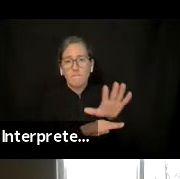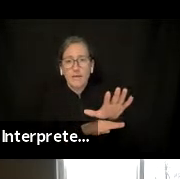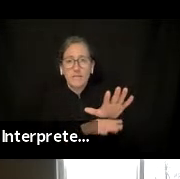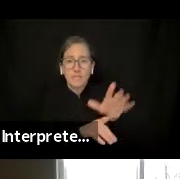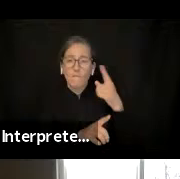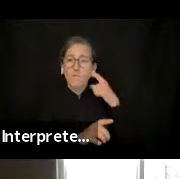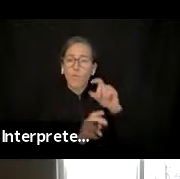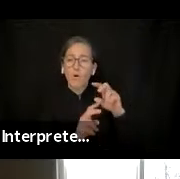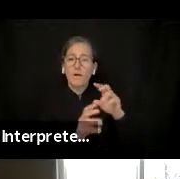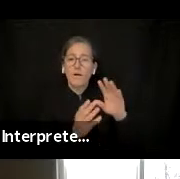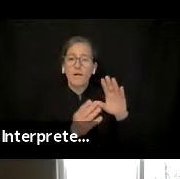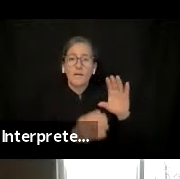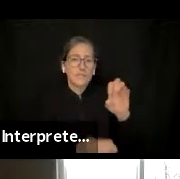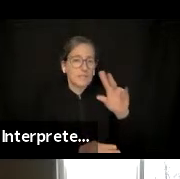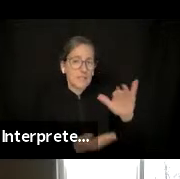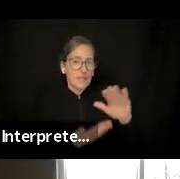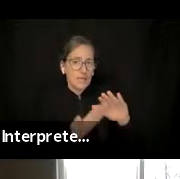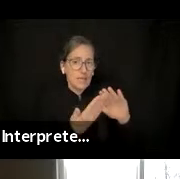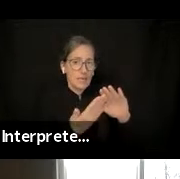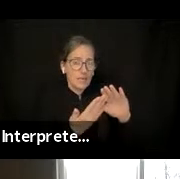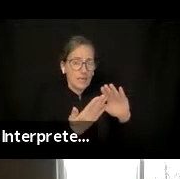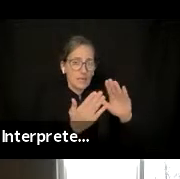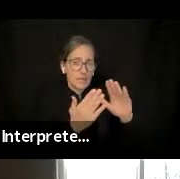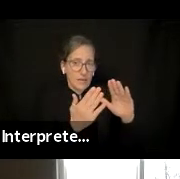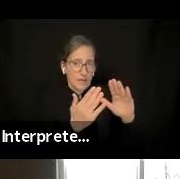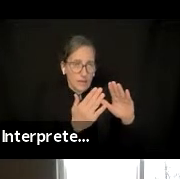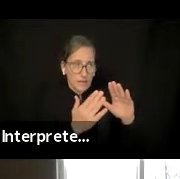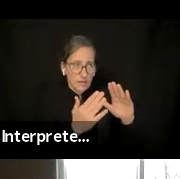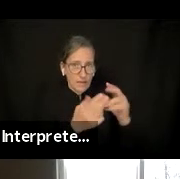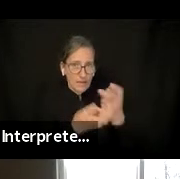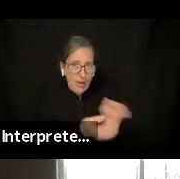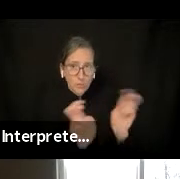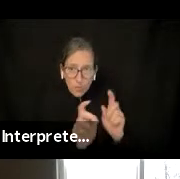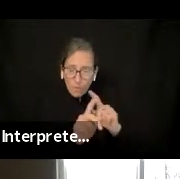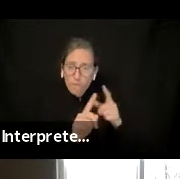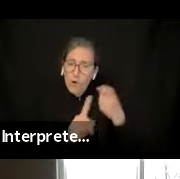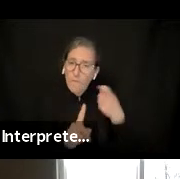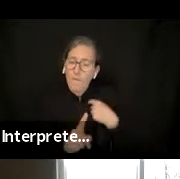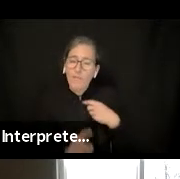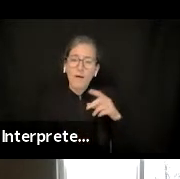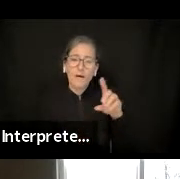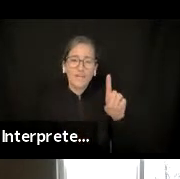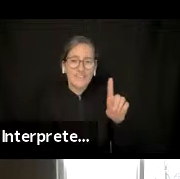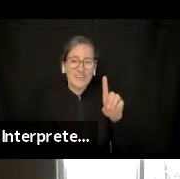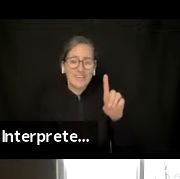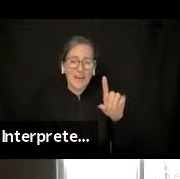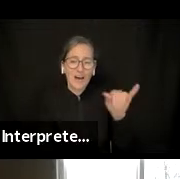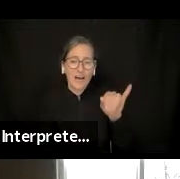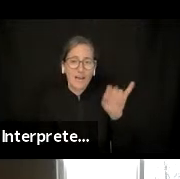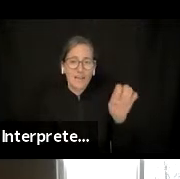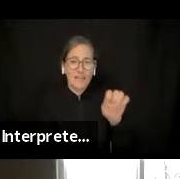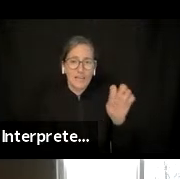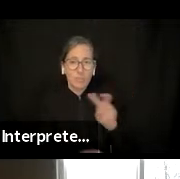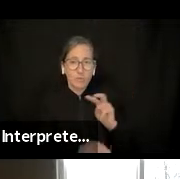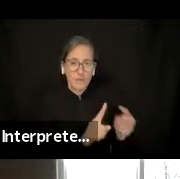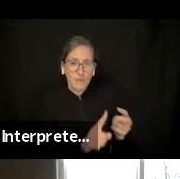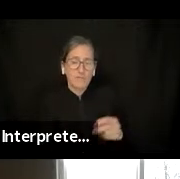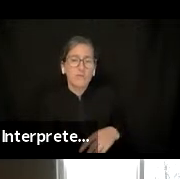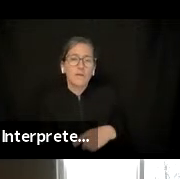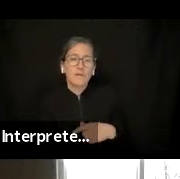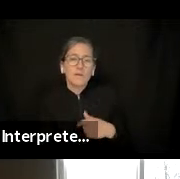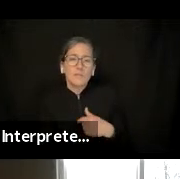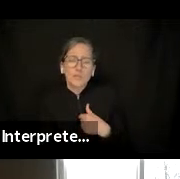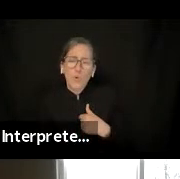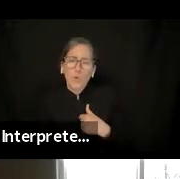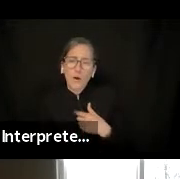inclusion perspective. So I guess I'm just saying, I believe it's a comment, and I would like a little bit more insight to how is this action